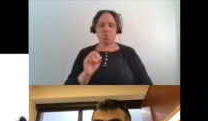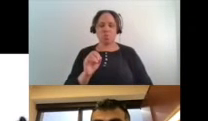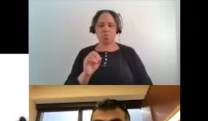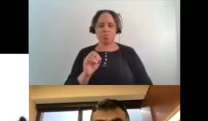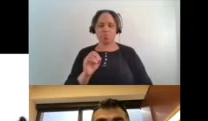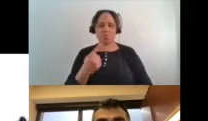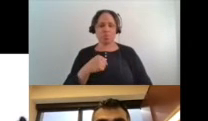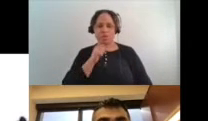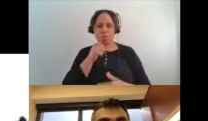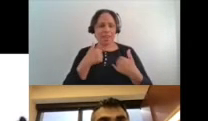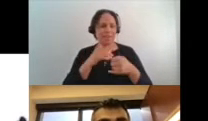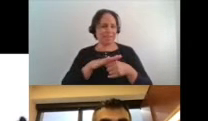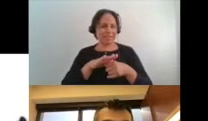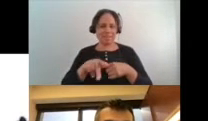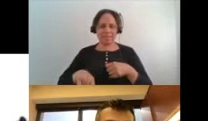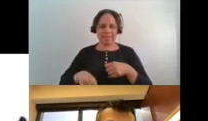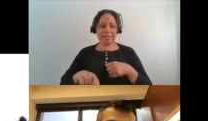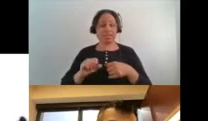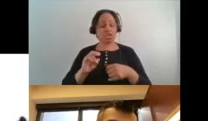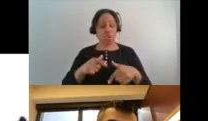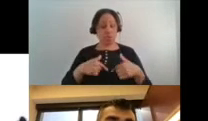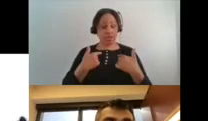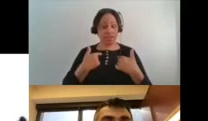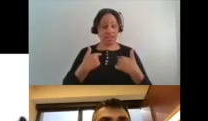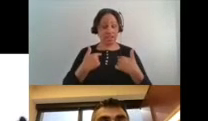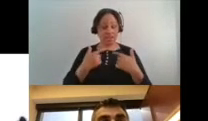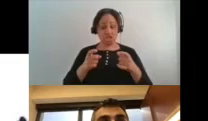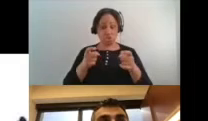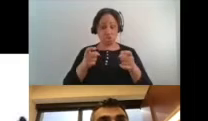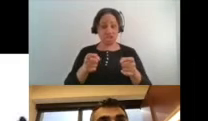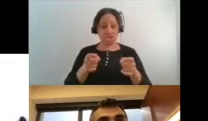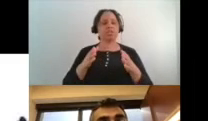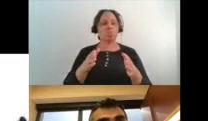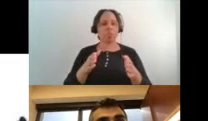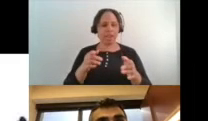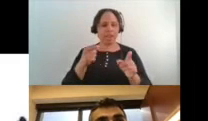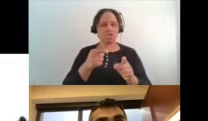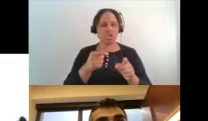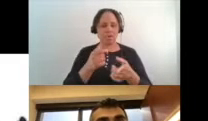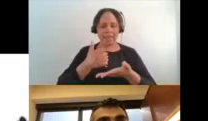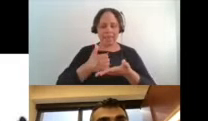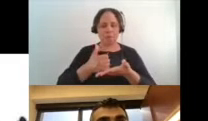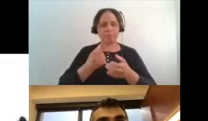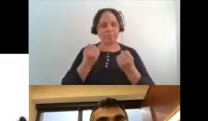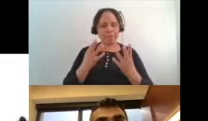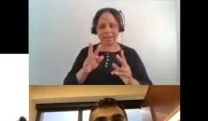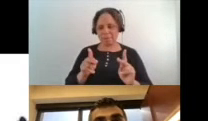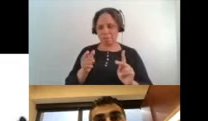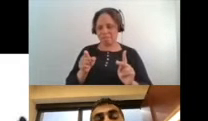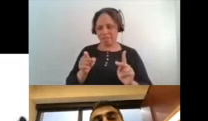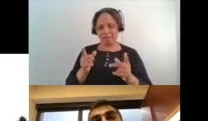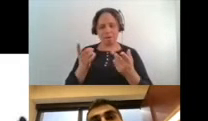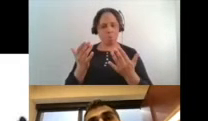don't have enough kidneys. And so living donation is a way to help a lot of those on the wait list. It doesn't